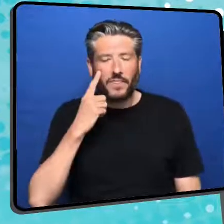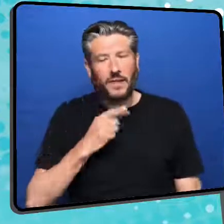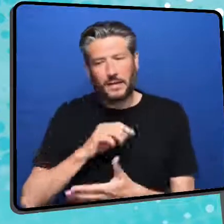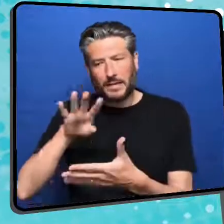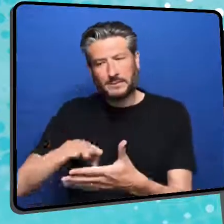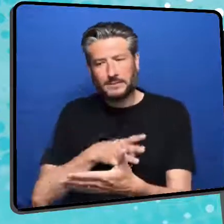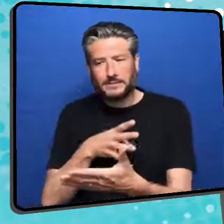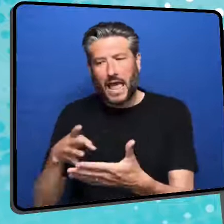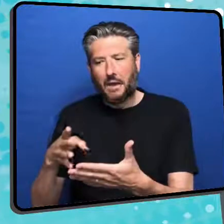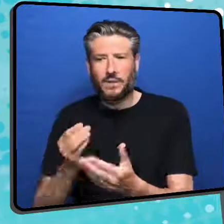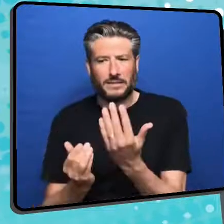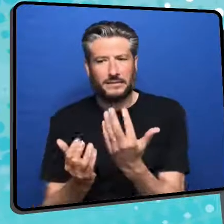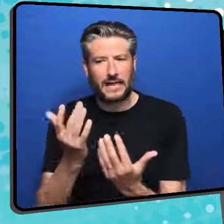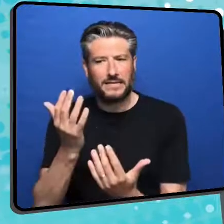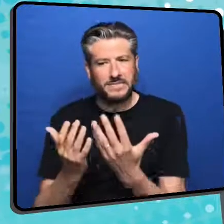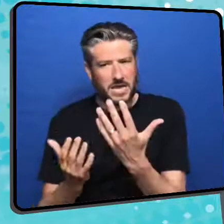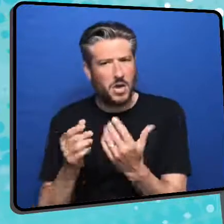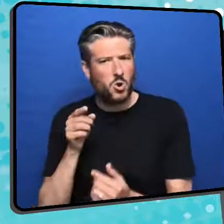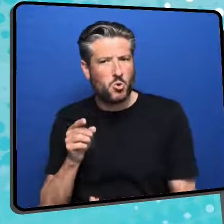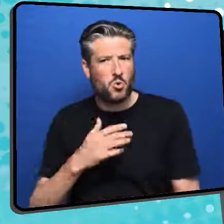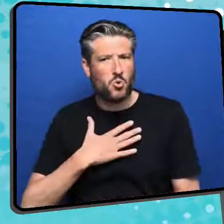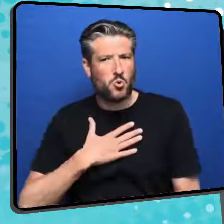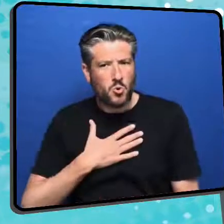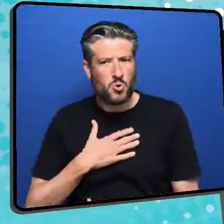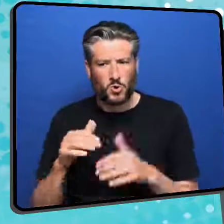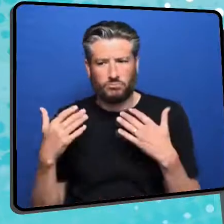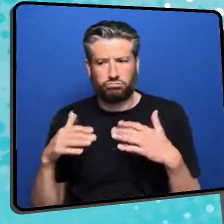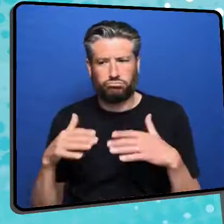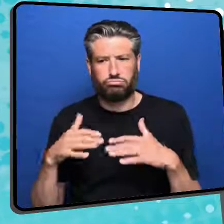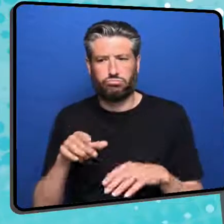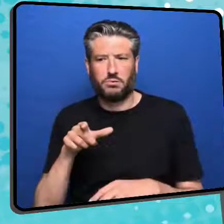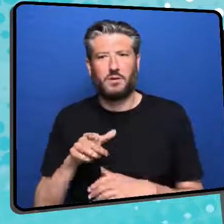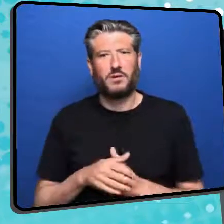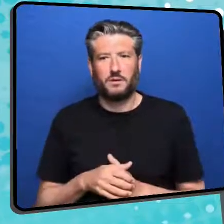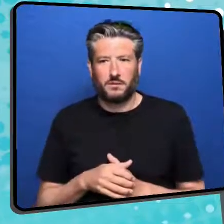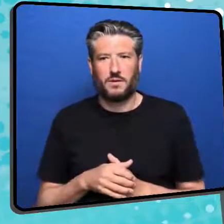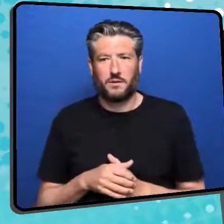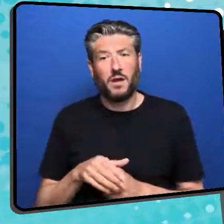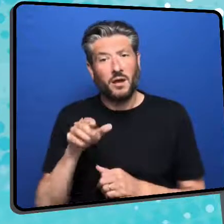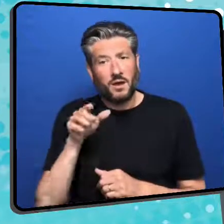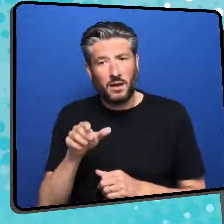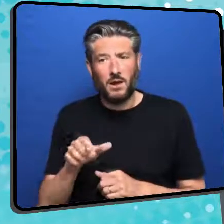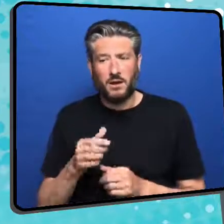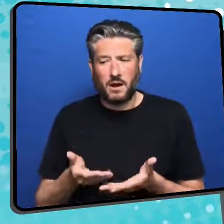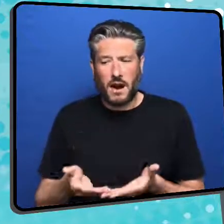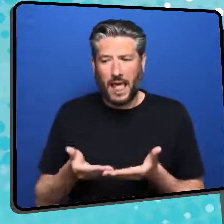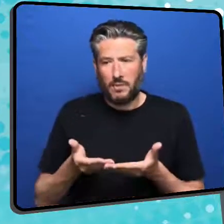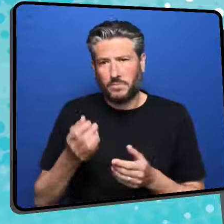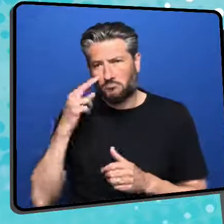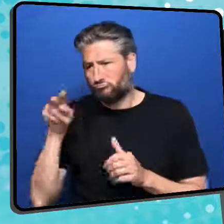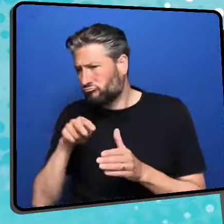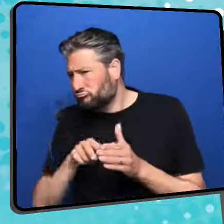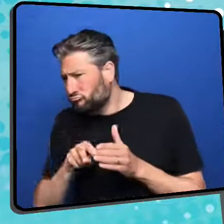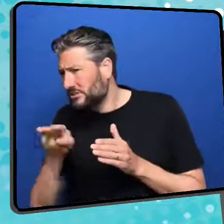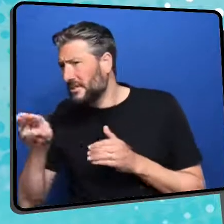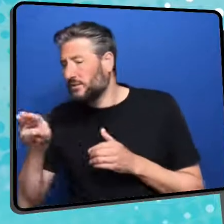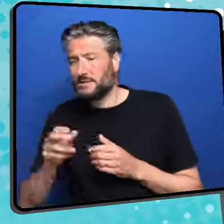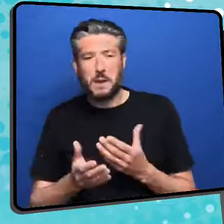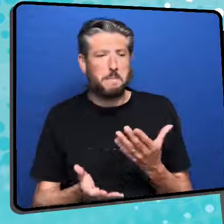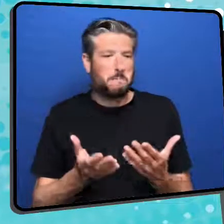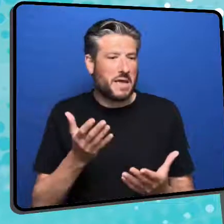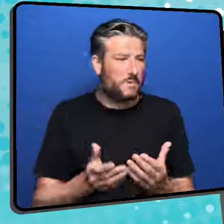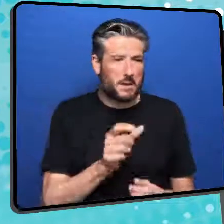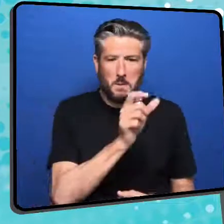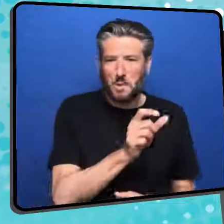a big part of industry with everyone to predict credit default models or a lot